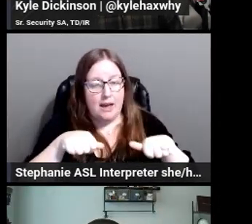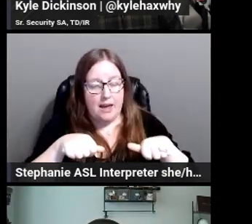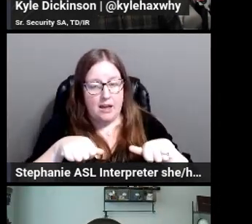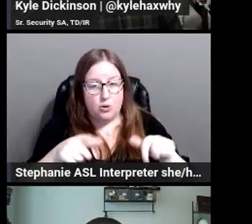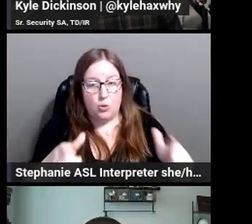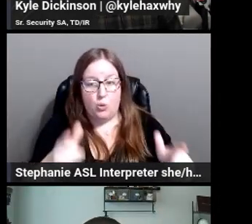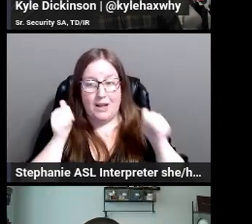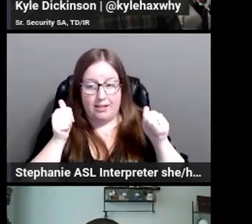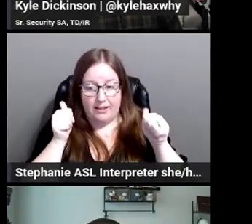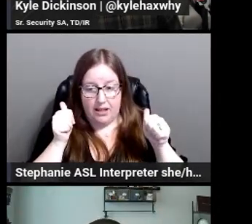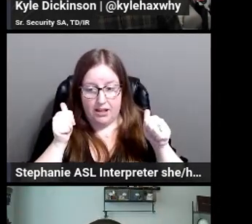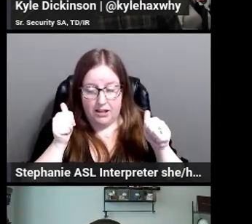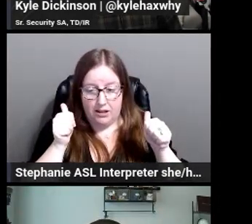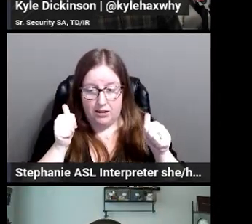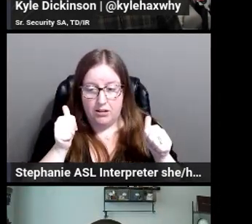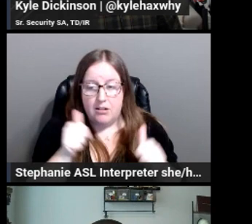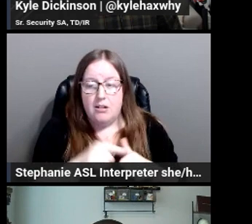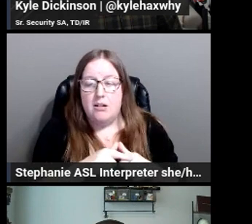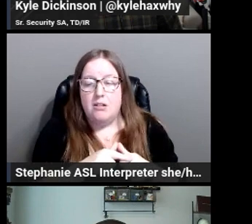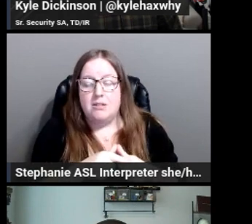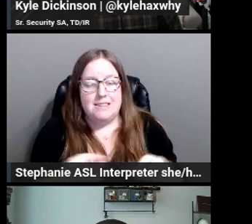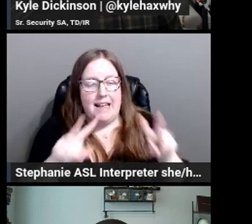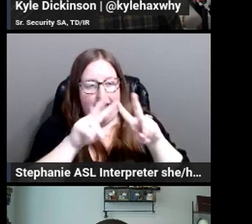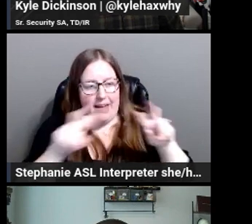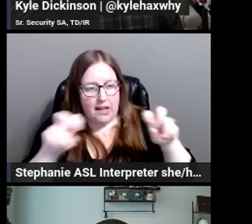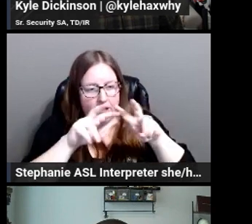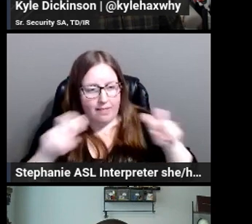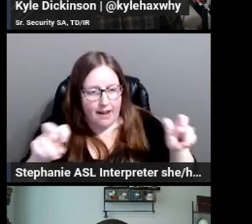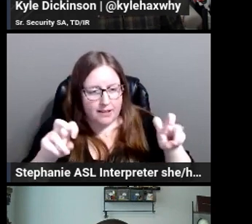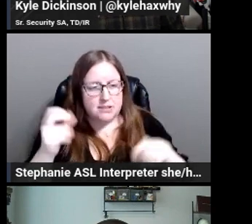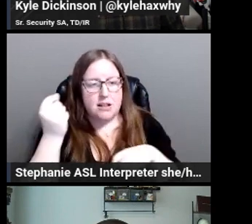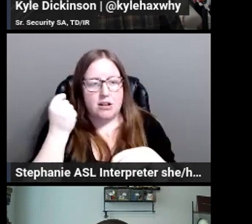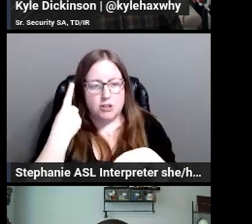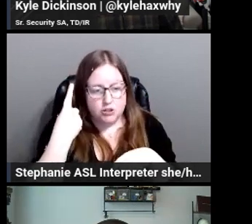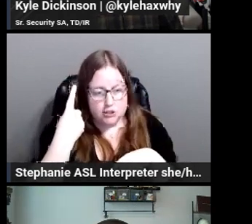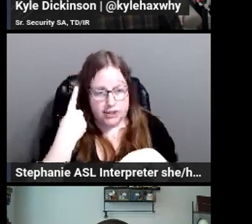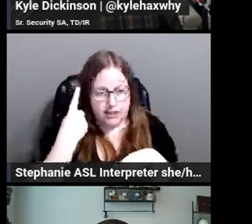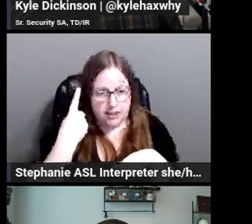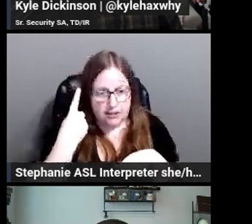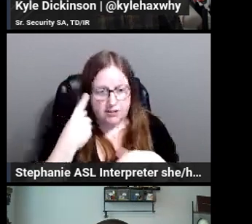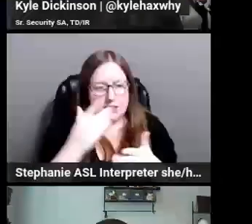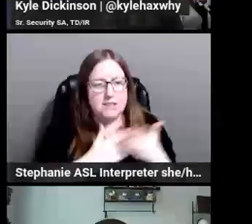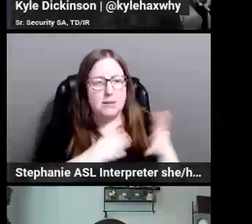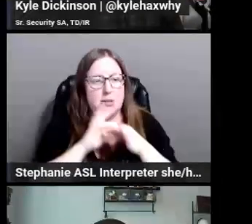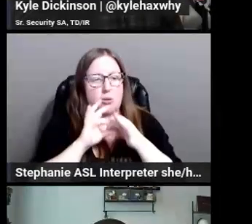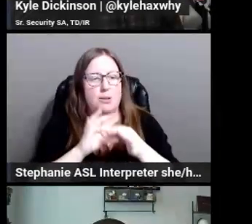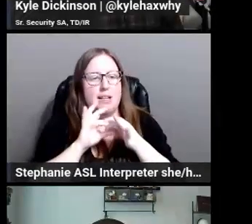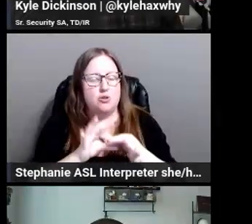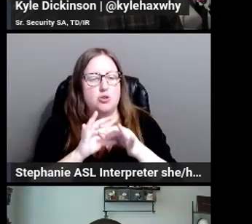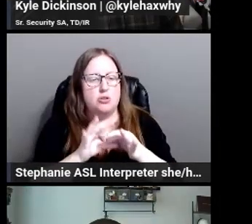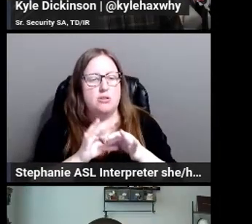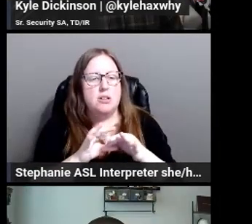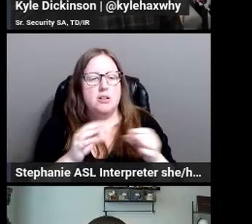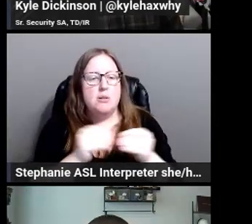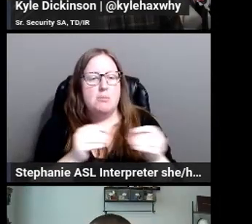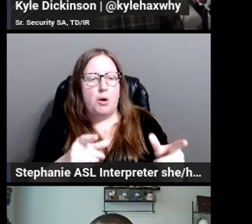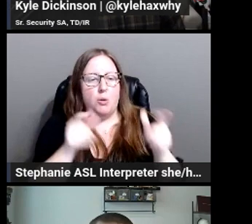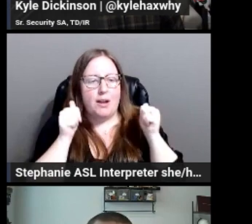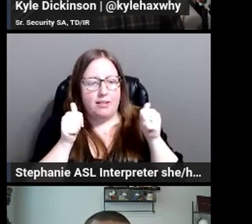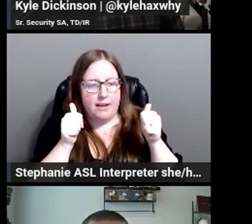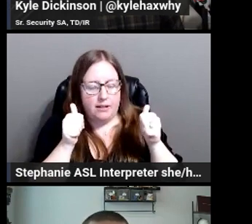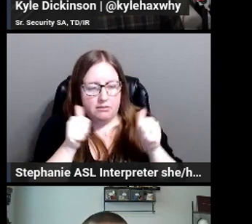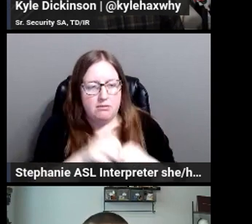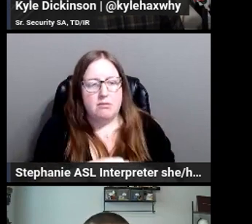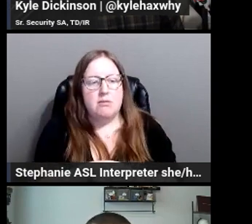quickly actually analyze, understand some of these relationships much more quicker. So you